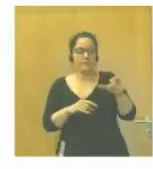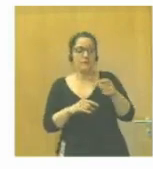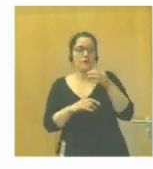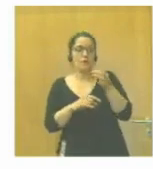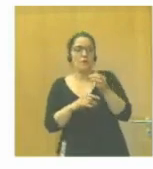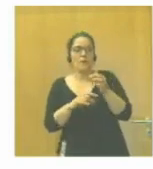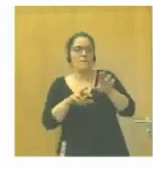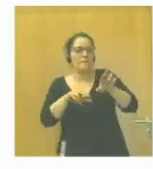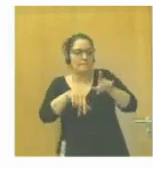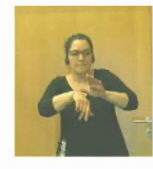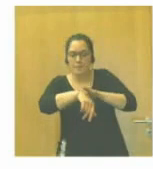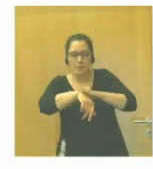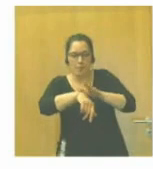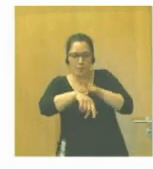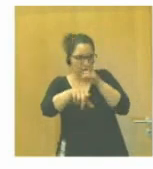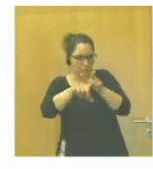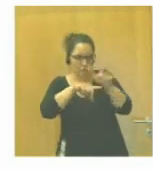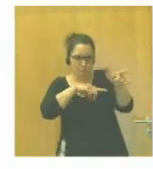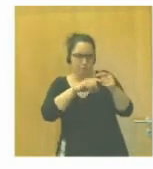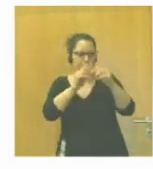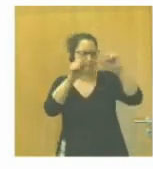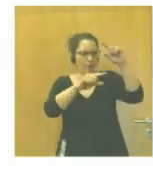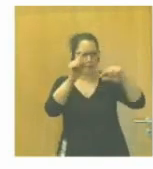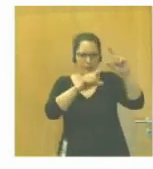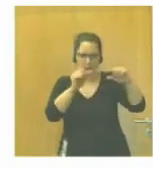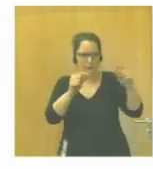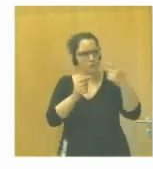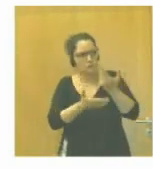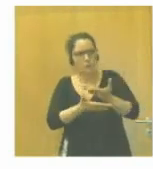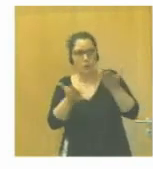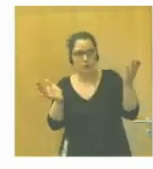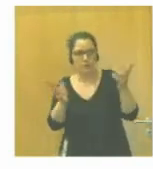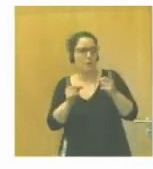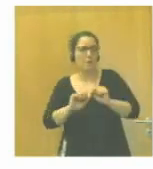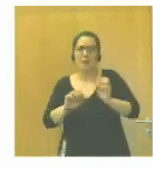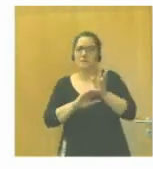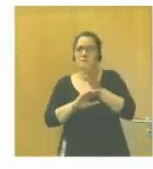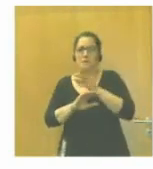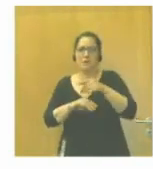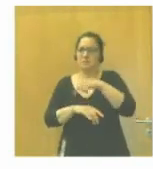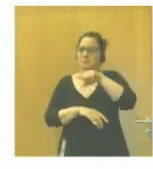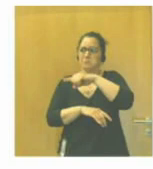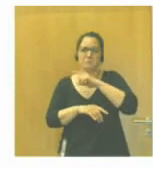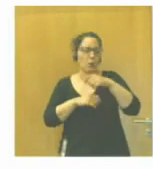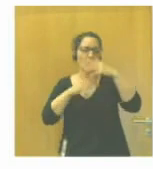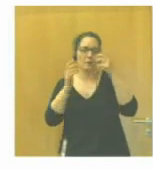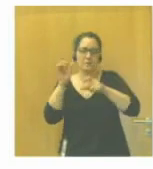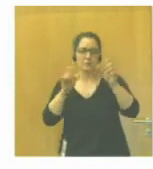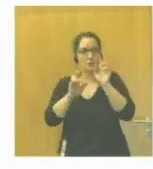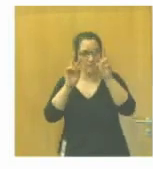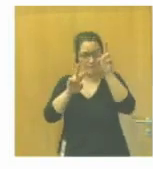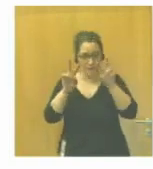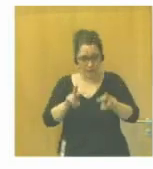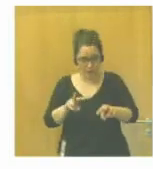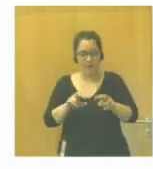data repositories that tell you what the real-time data looks like. So you all get to come to the US sometime